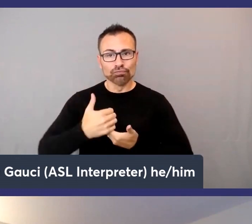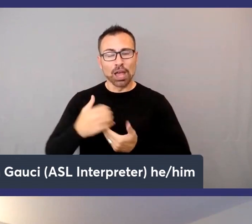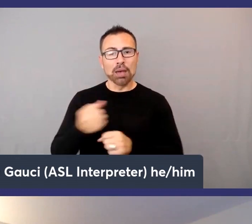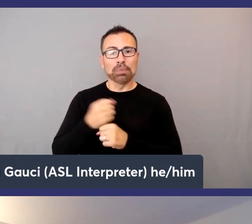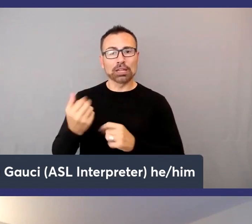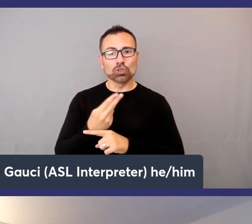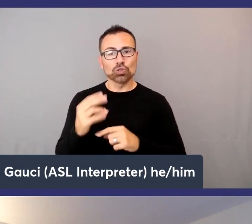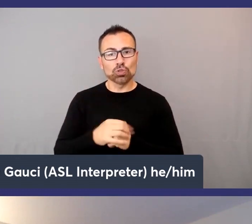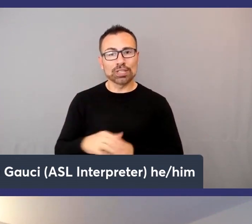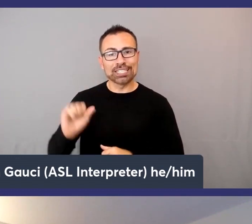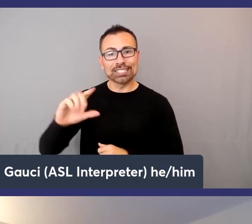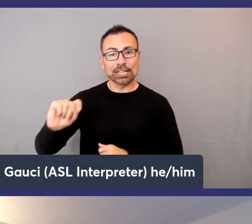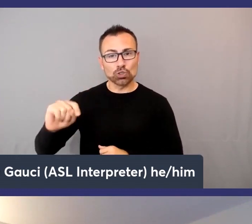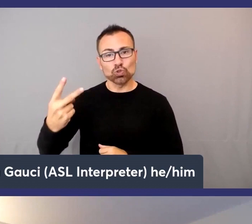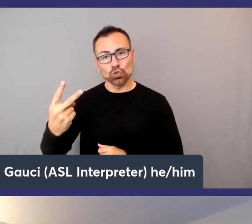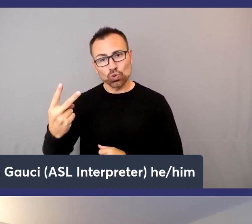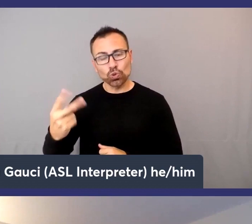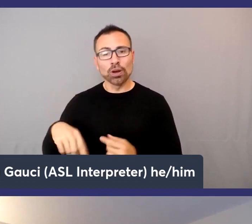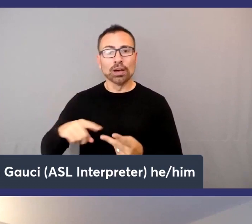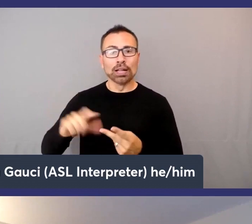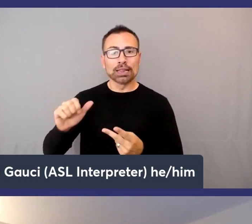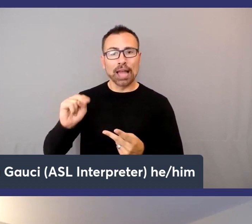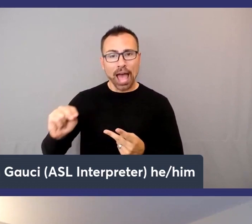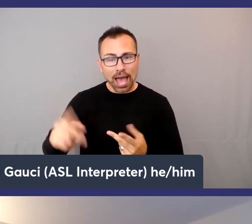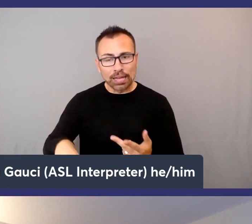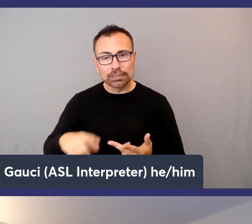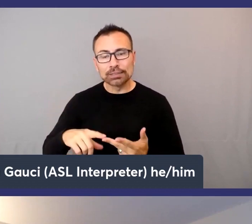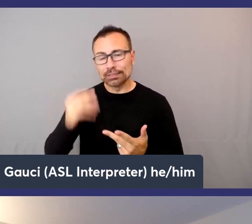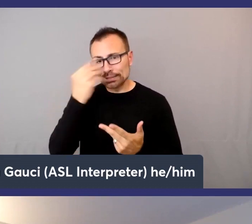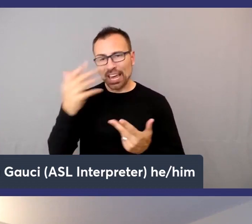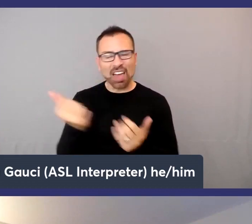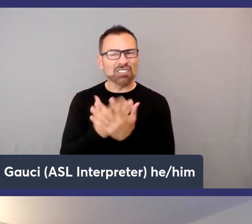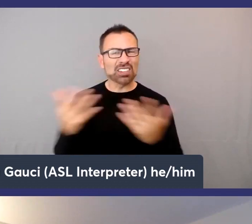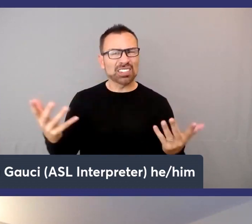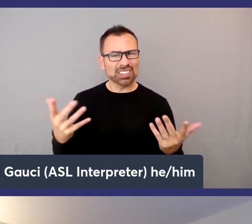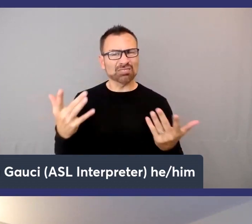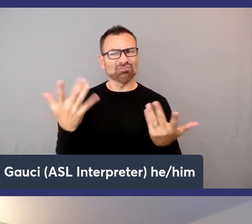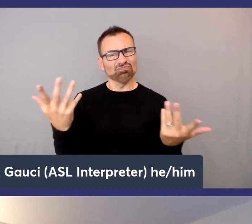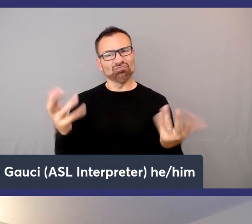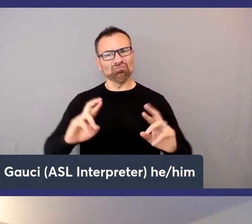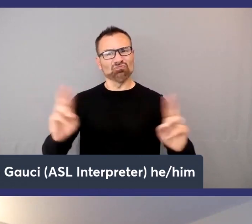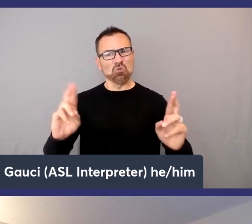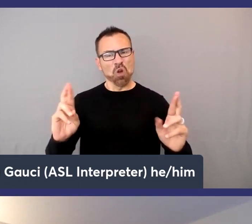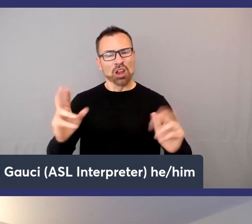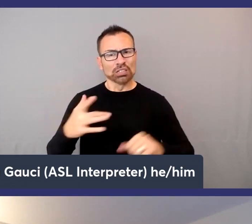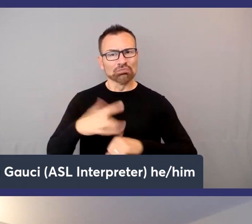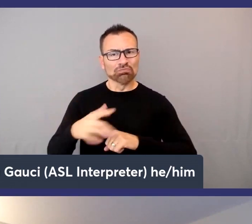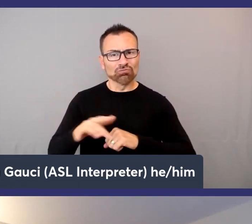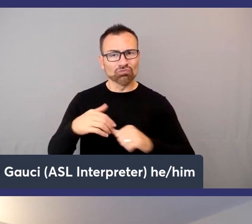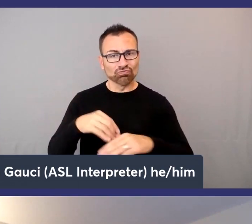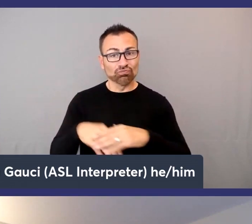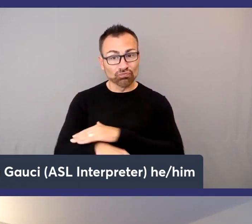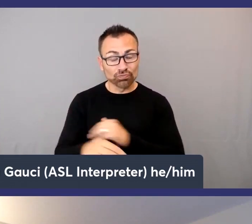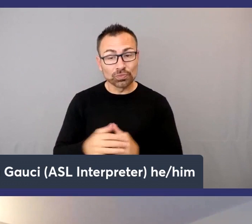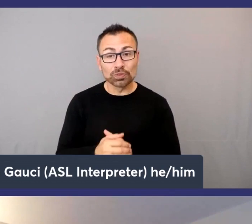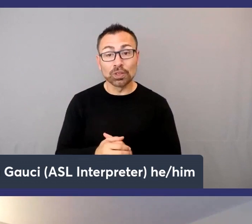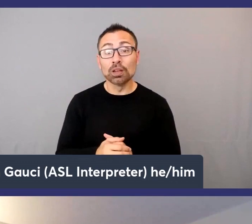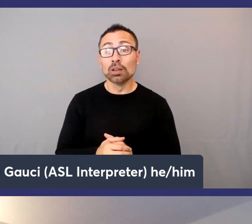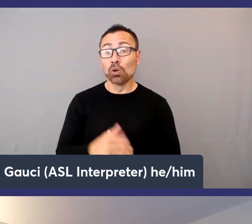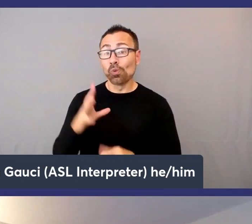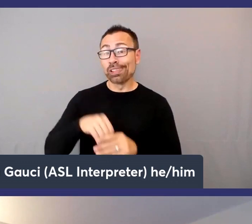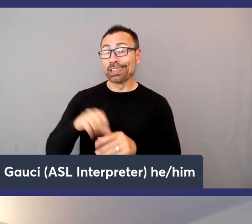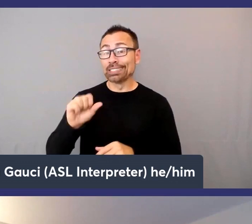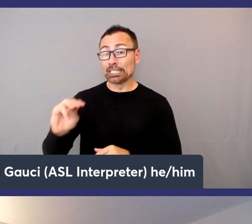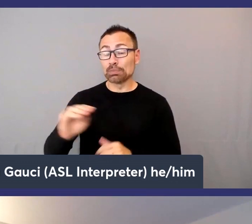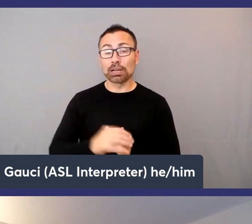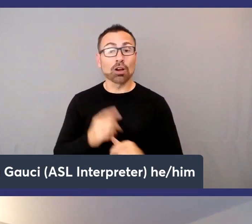Landsat 8 data, all of these things we want to be readily available. And then also in SageMaker, we've been working on building in pre-built data